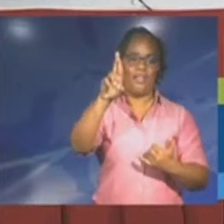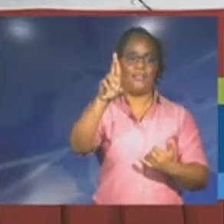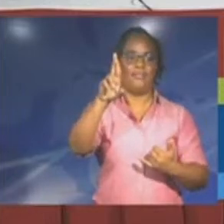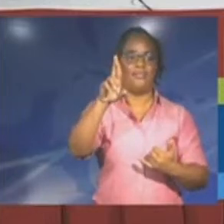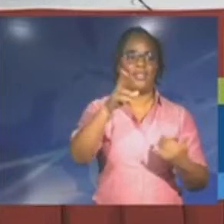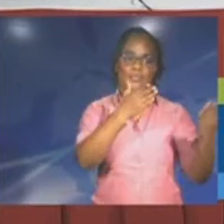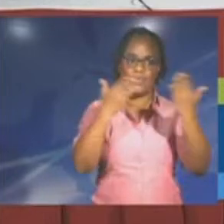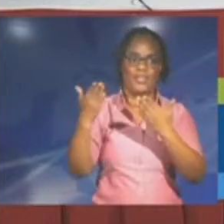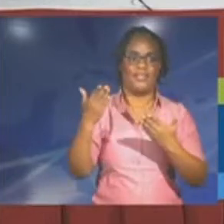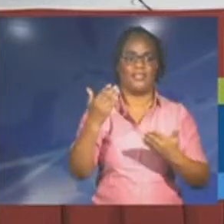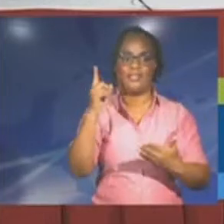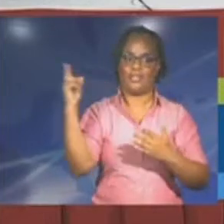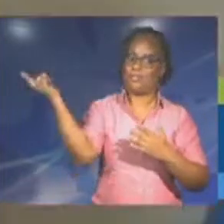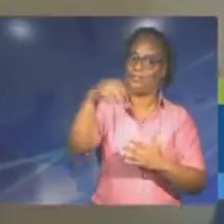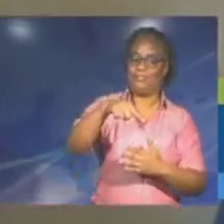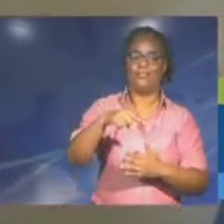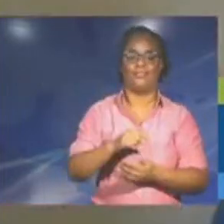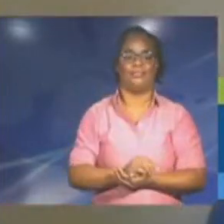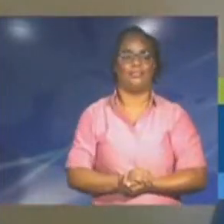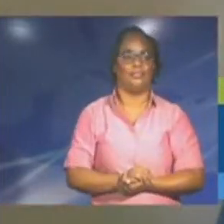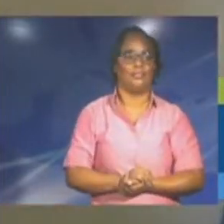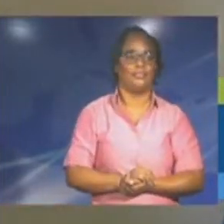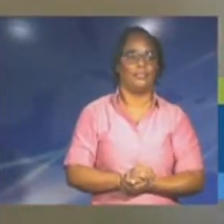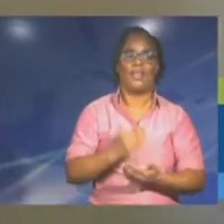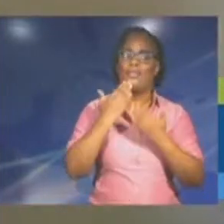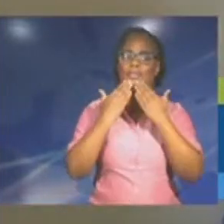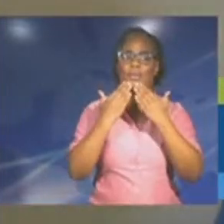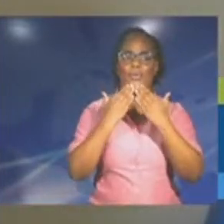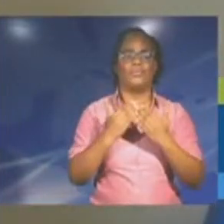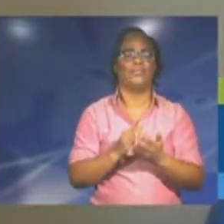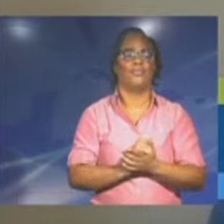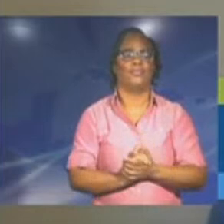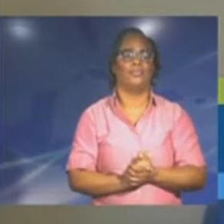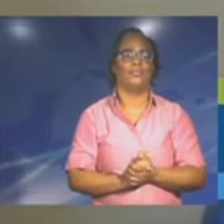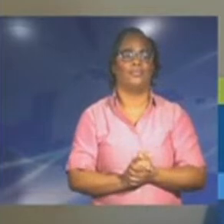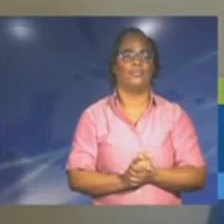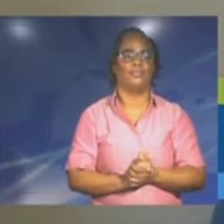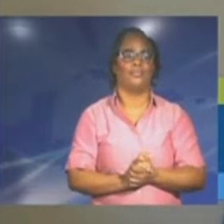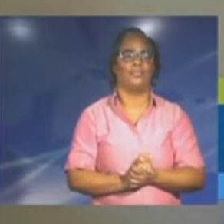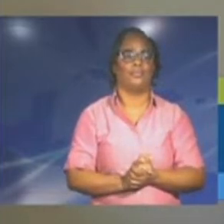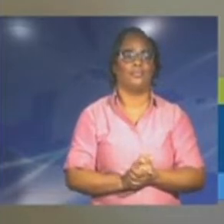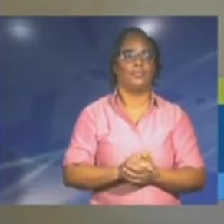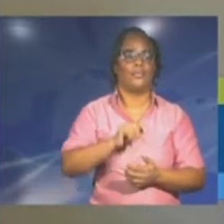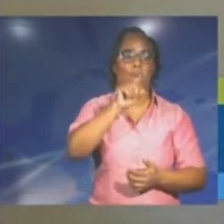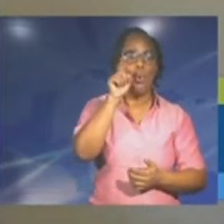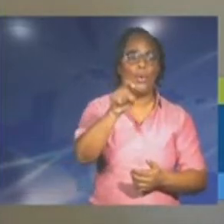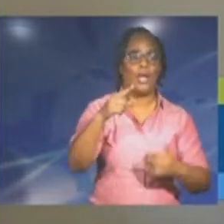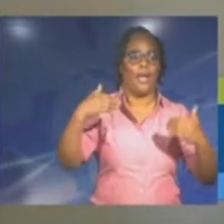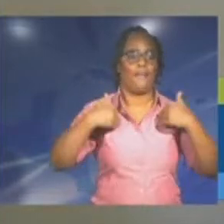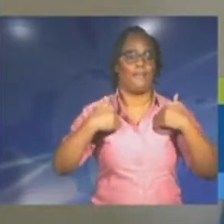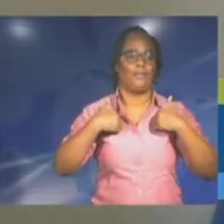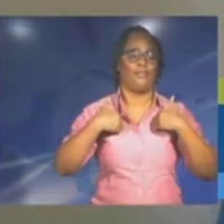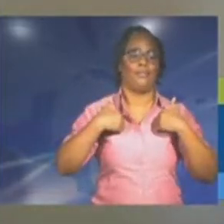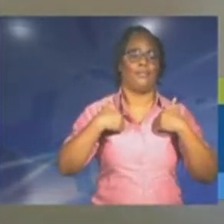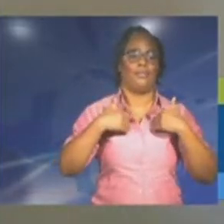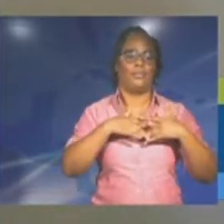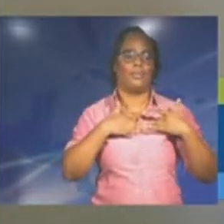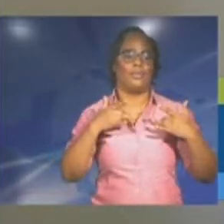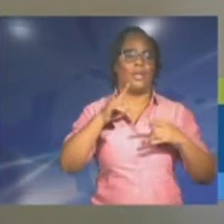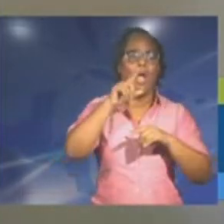Thank you, Gwyneth Stewart here. So I have a question of deep concern concerning the